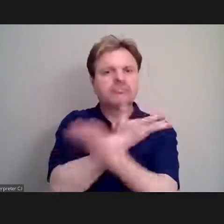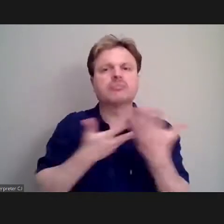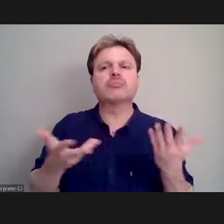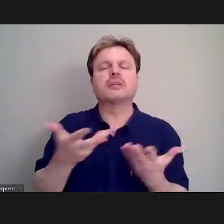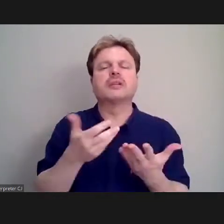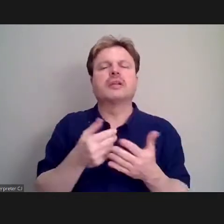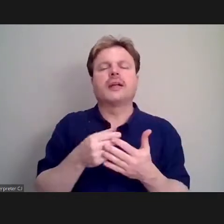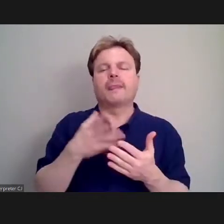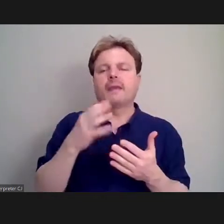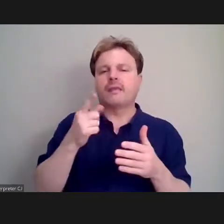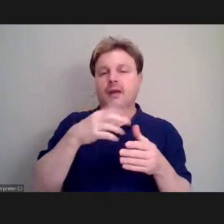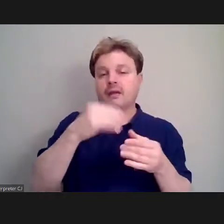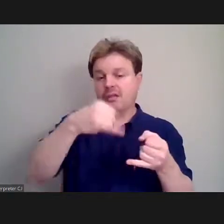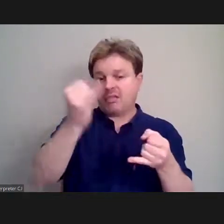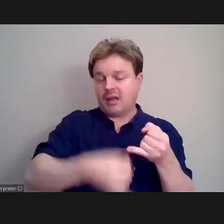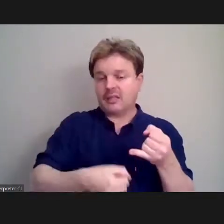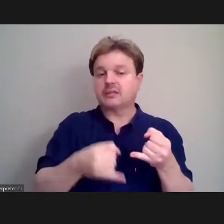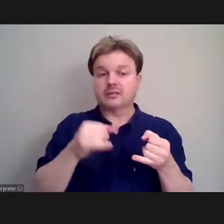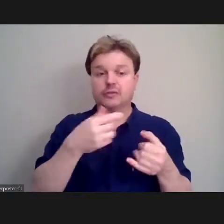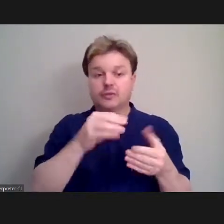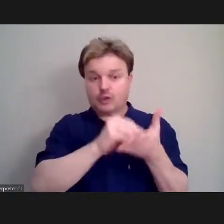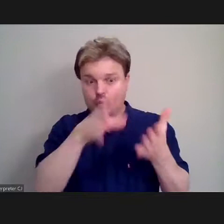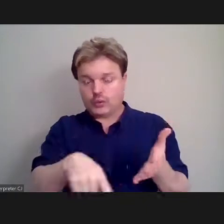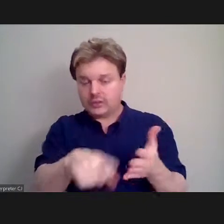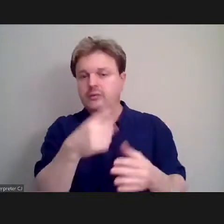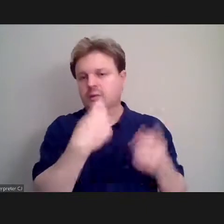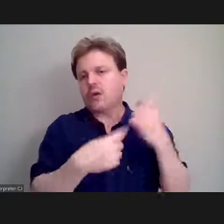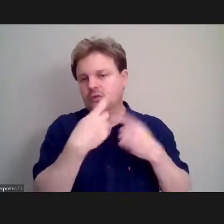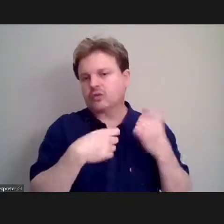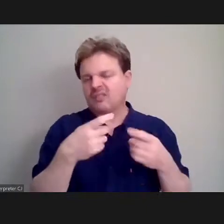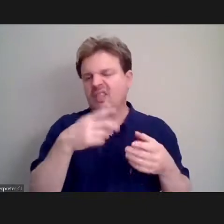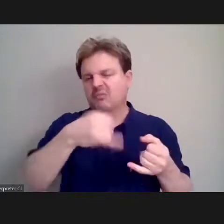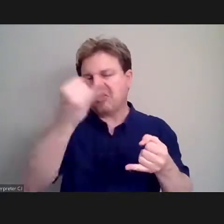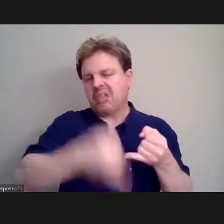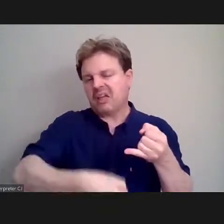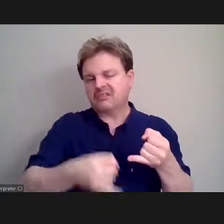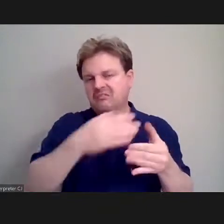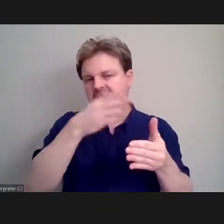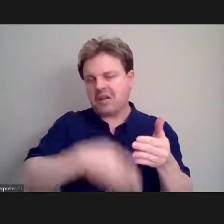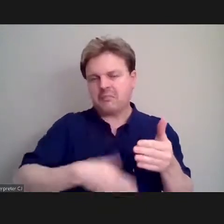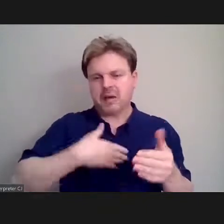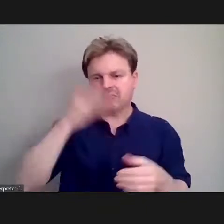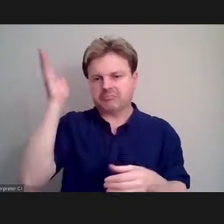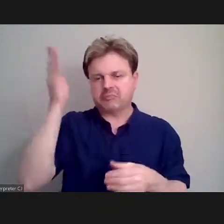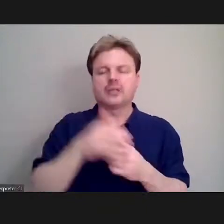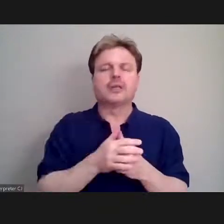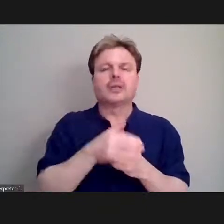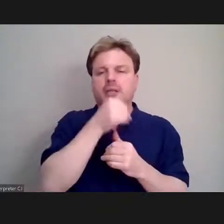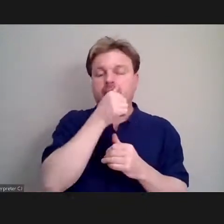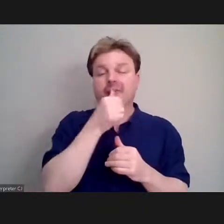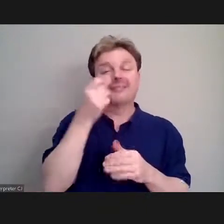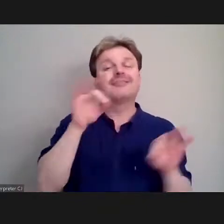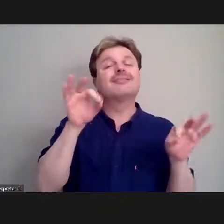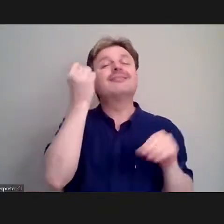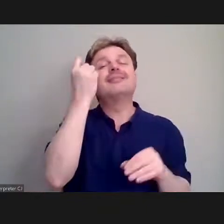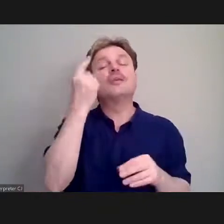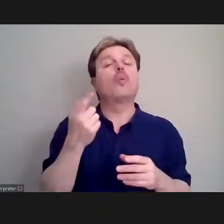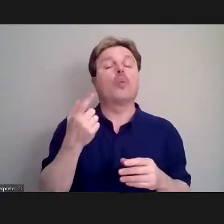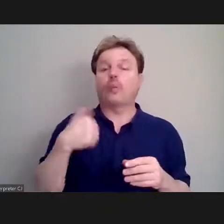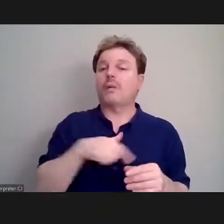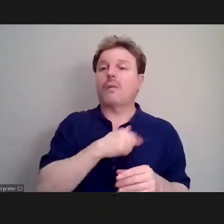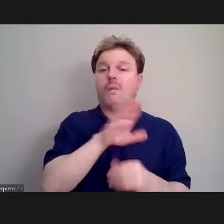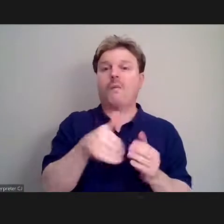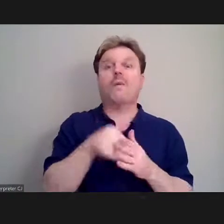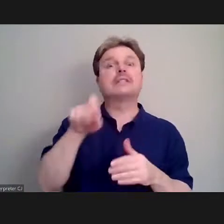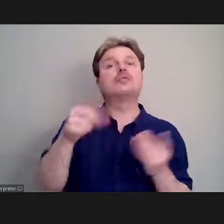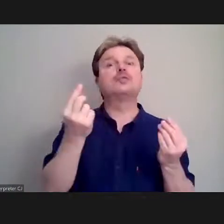that are geared for students. Because of course, one of the things that we all need to do as instructors is we need